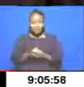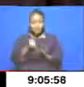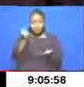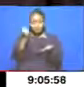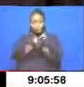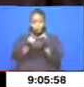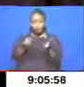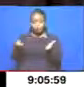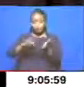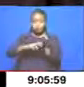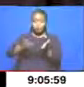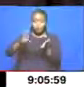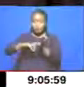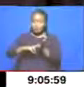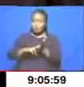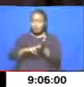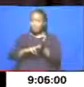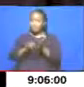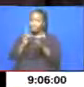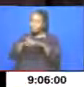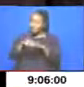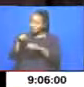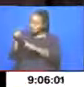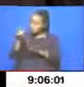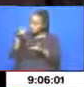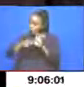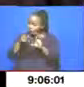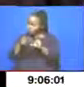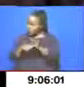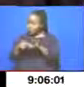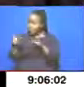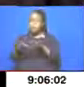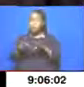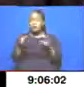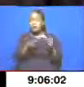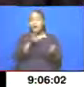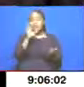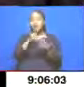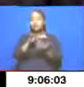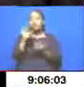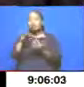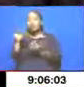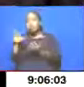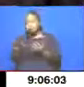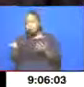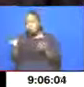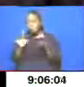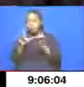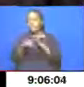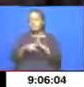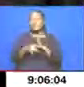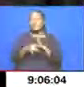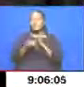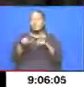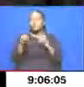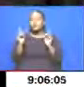is when you participate in party nominations. And after that, unaharibia party